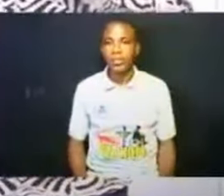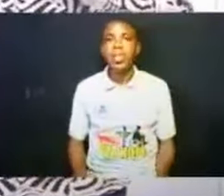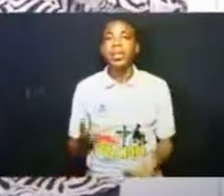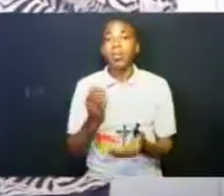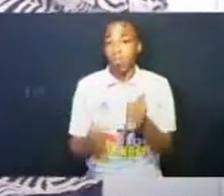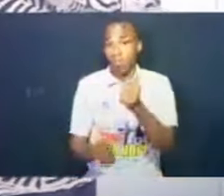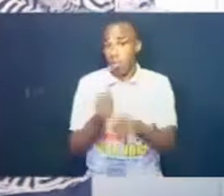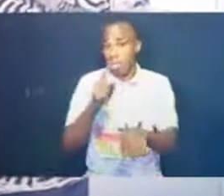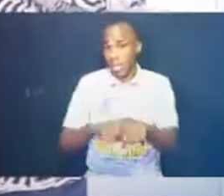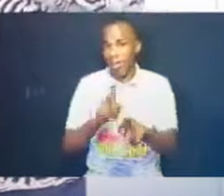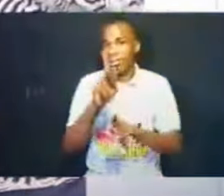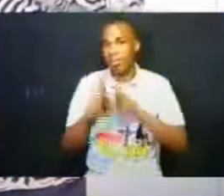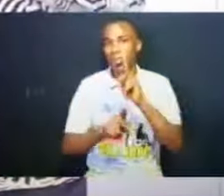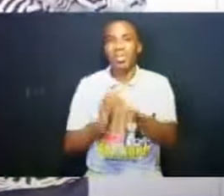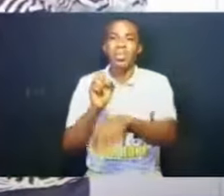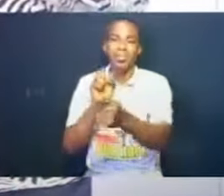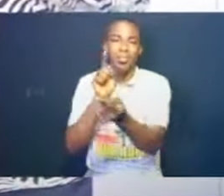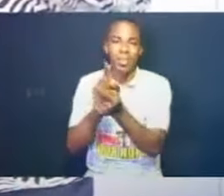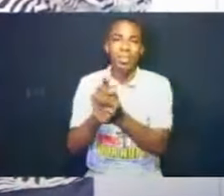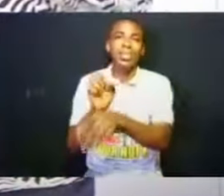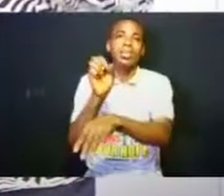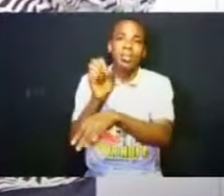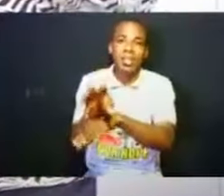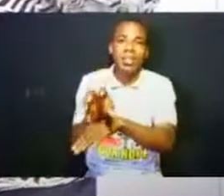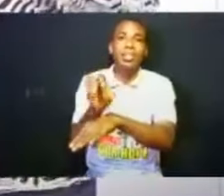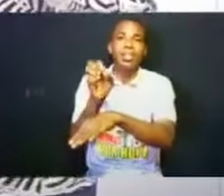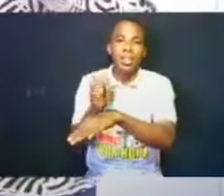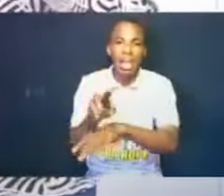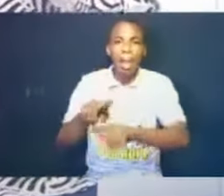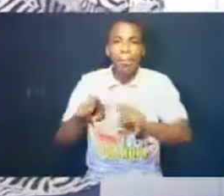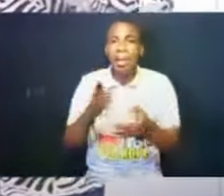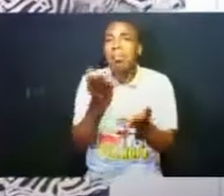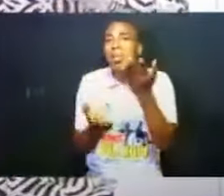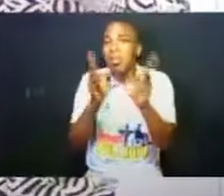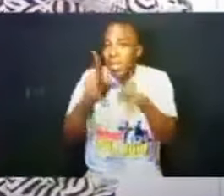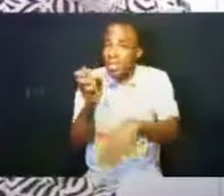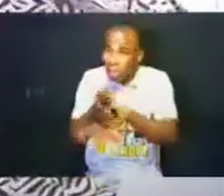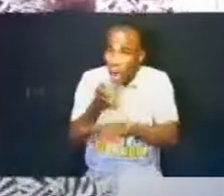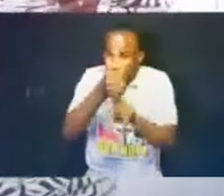you advice, but behind the advice, they have some interest in.